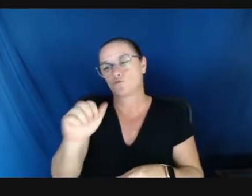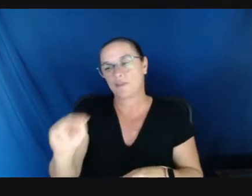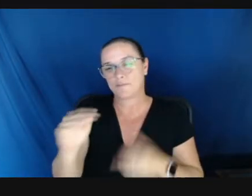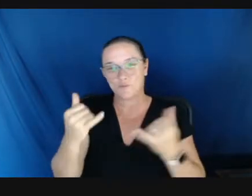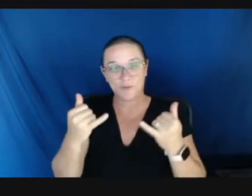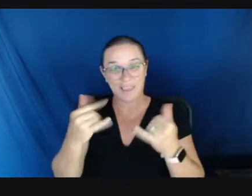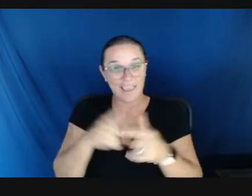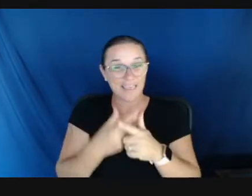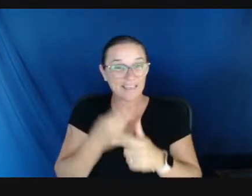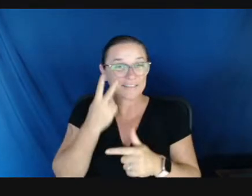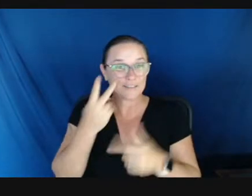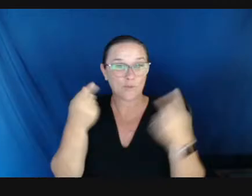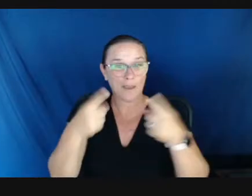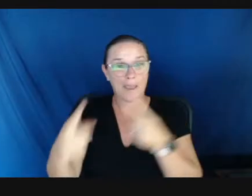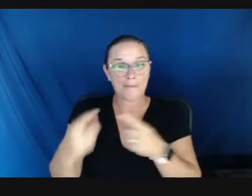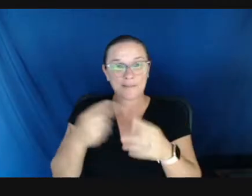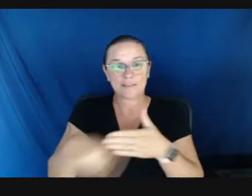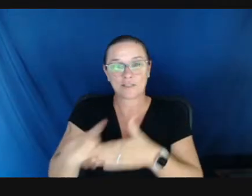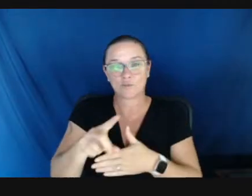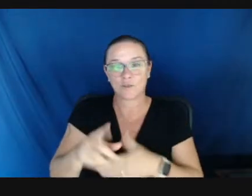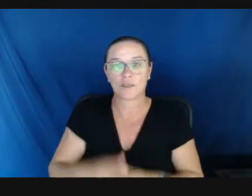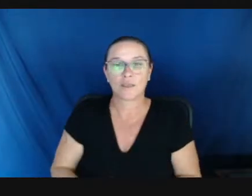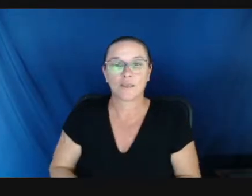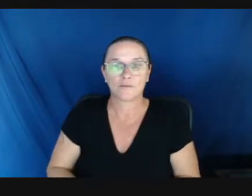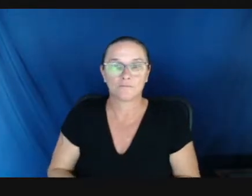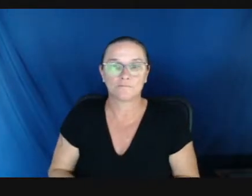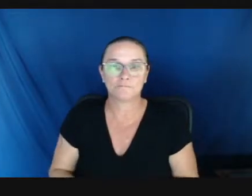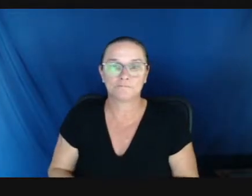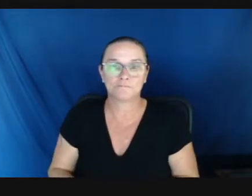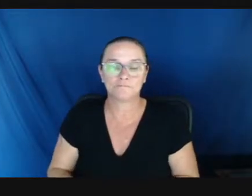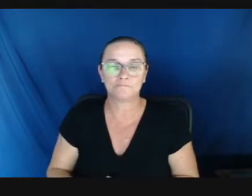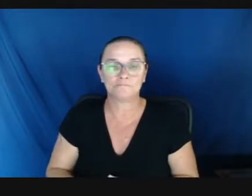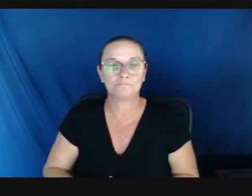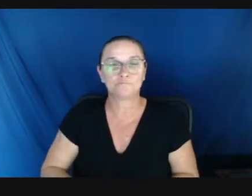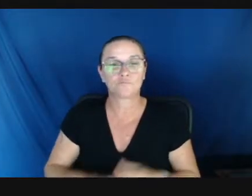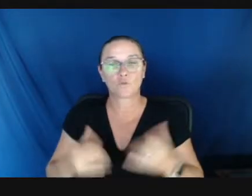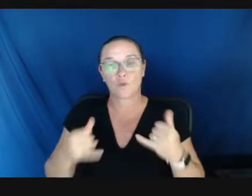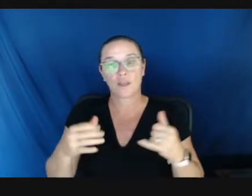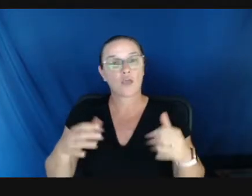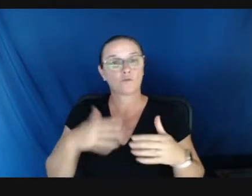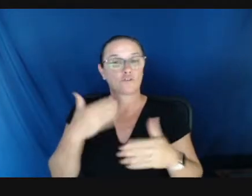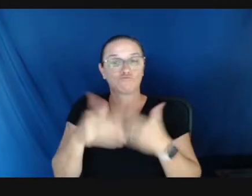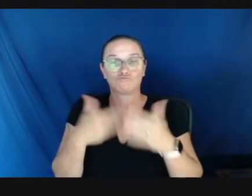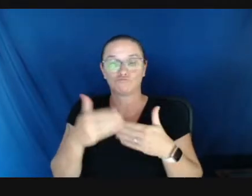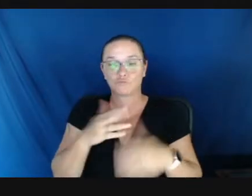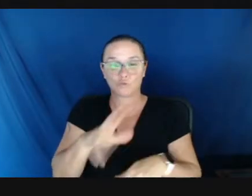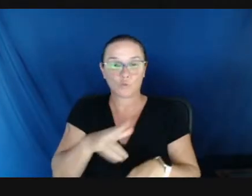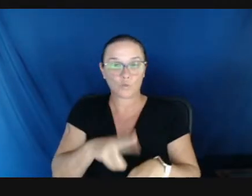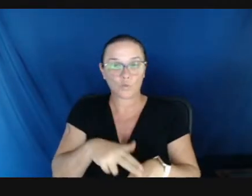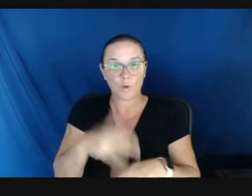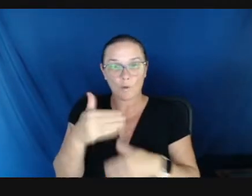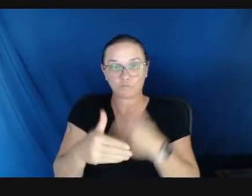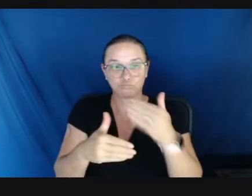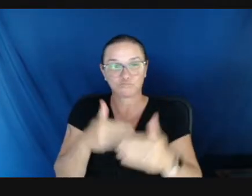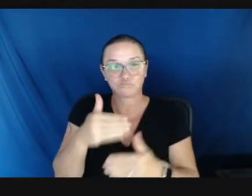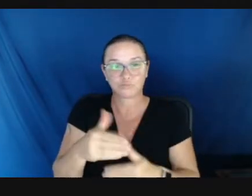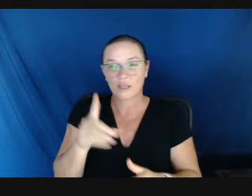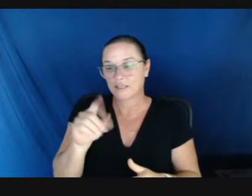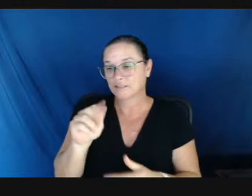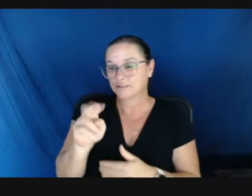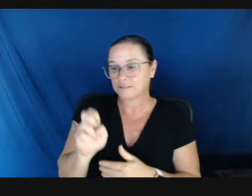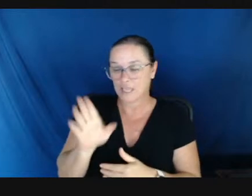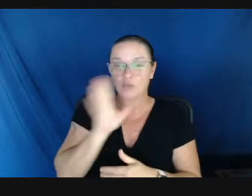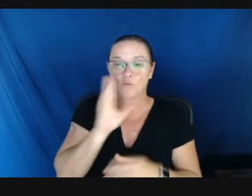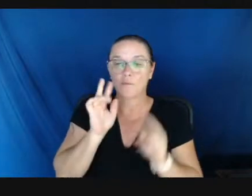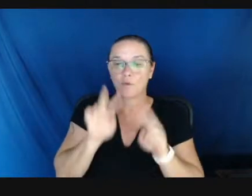week, I guess. Yeah. So in the meantime, we'll kind of go through our usual steps here. Dana will be collecting